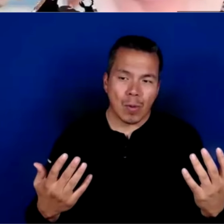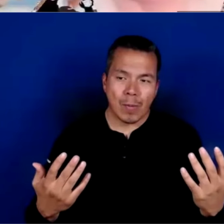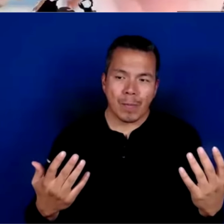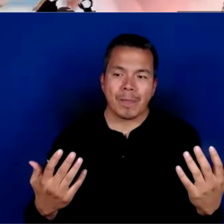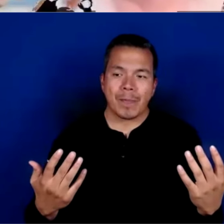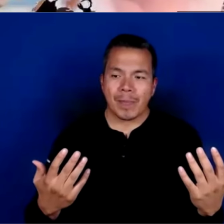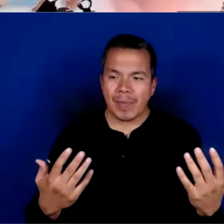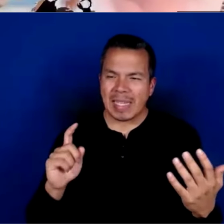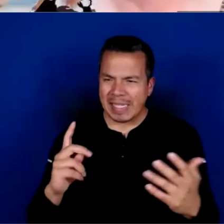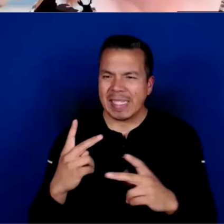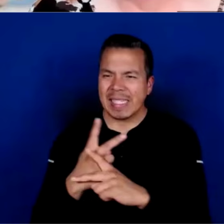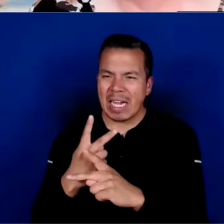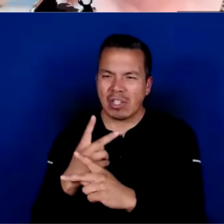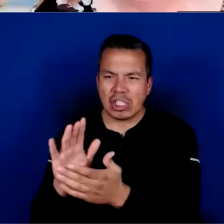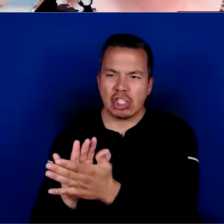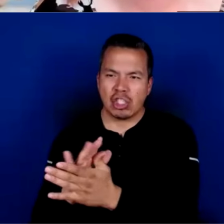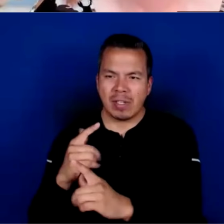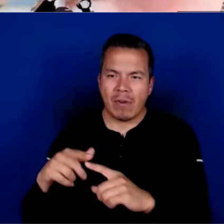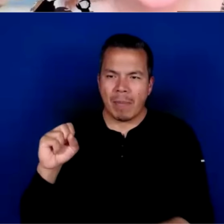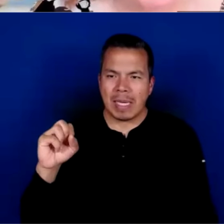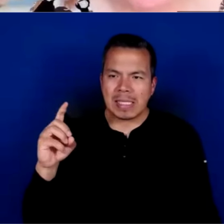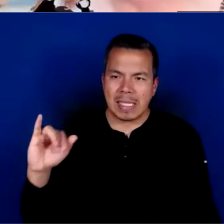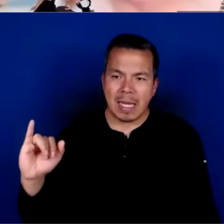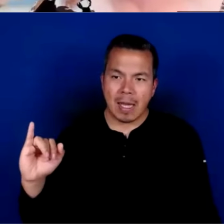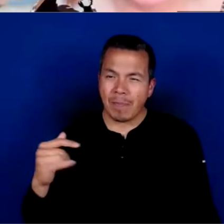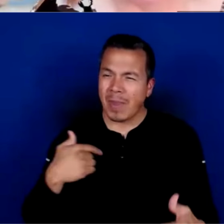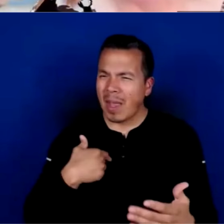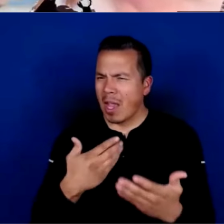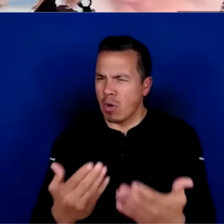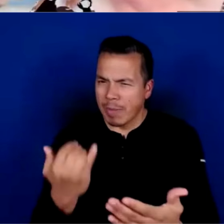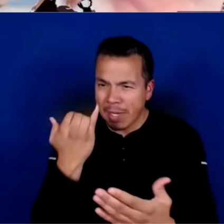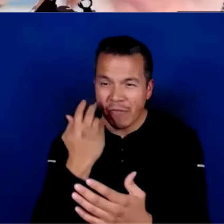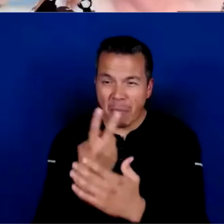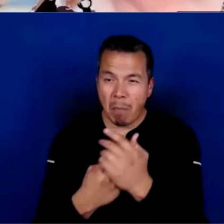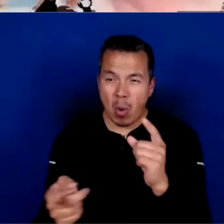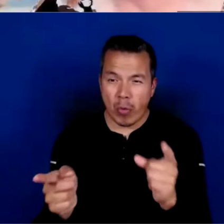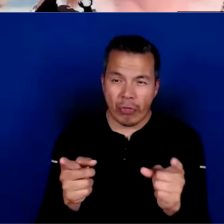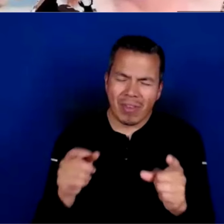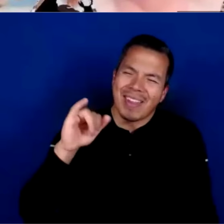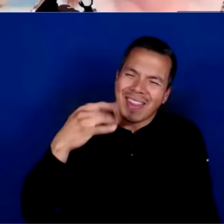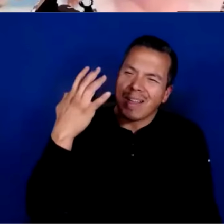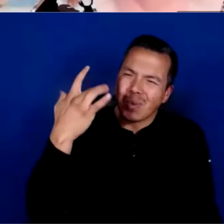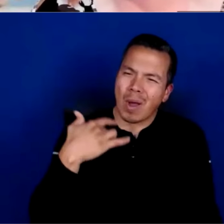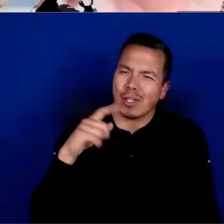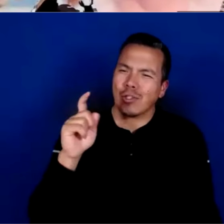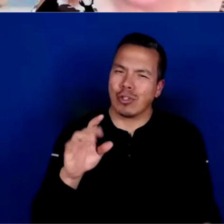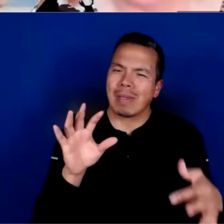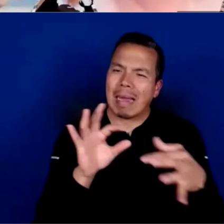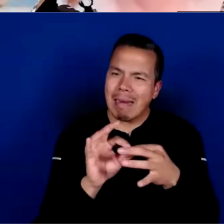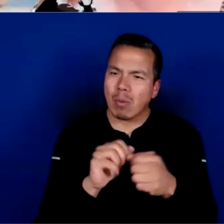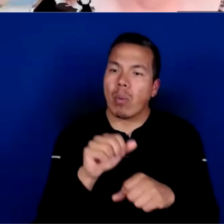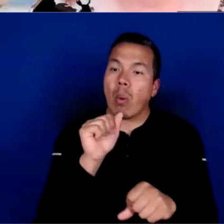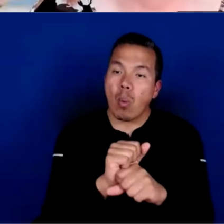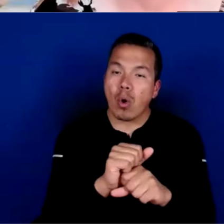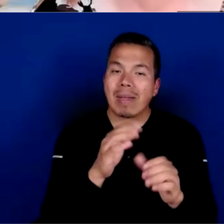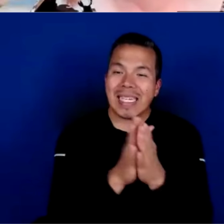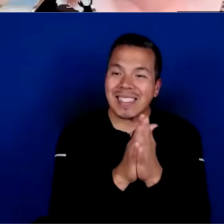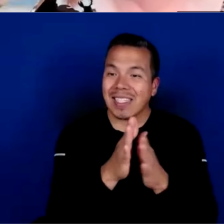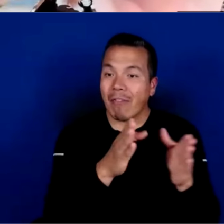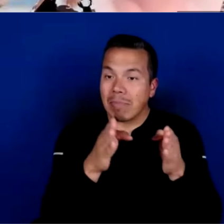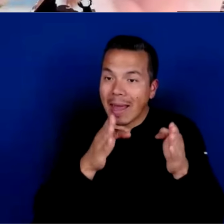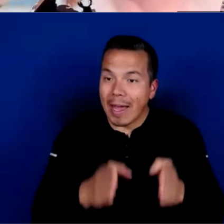do that calculation sheet. And I recommend if you get both, that's where having a work incentive planner to help you with some of this math can